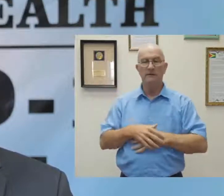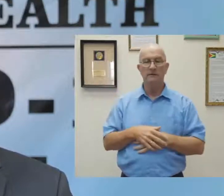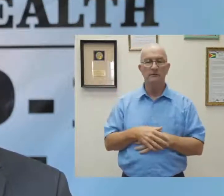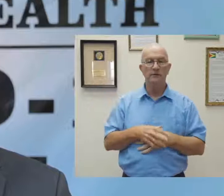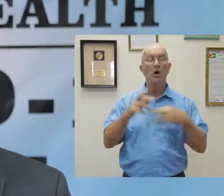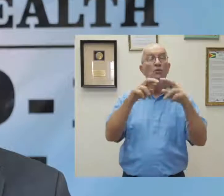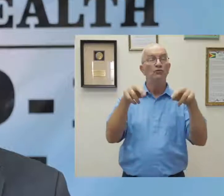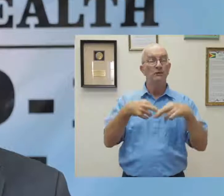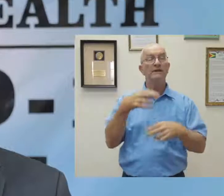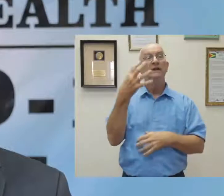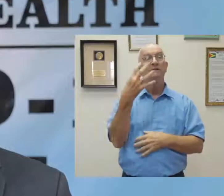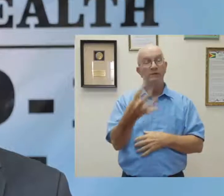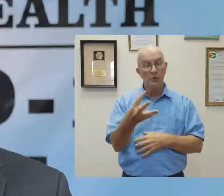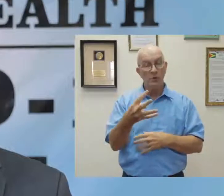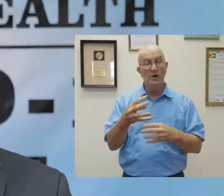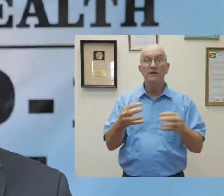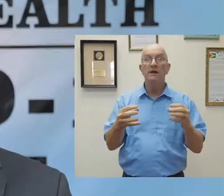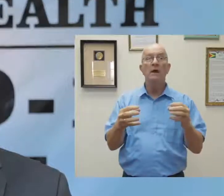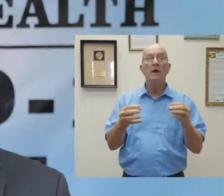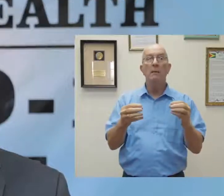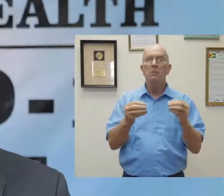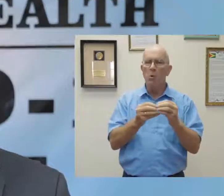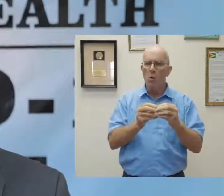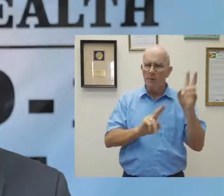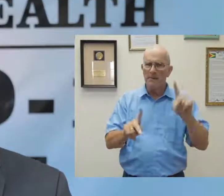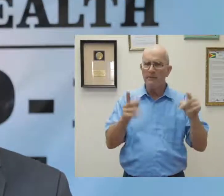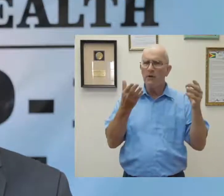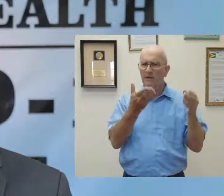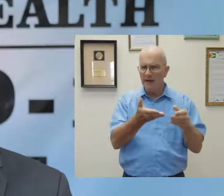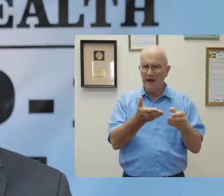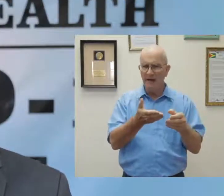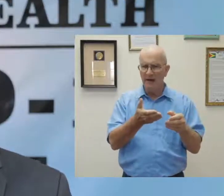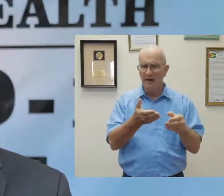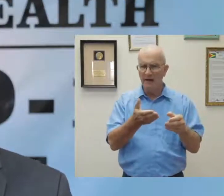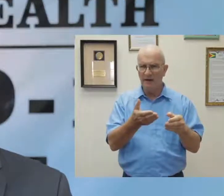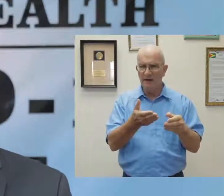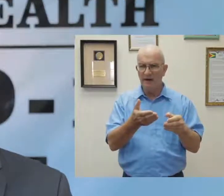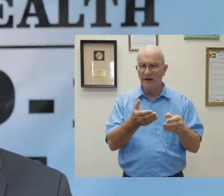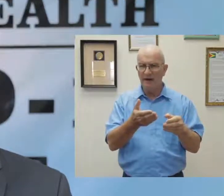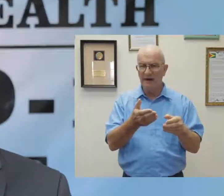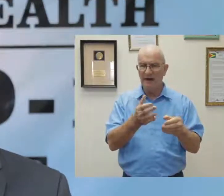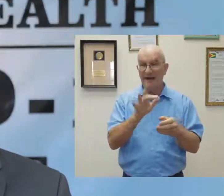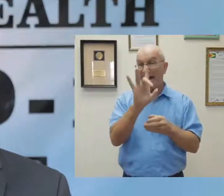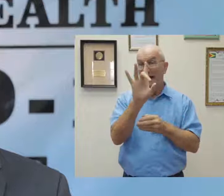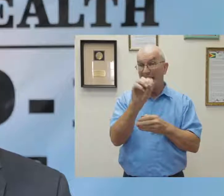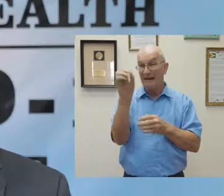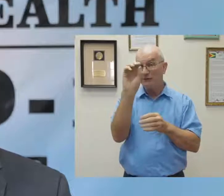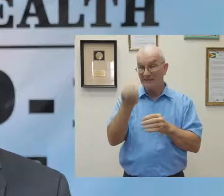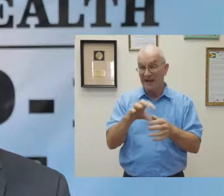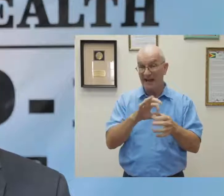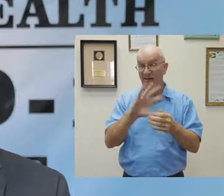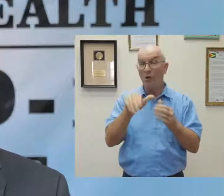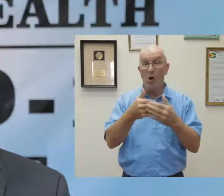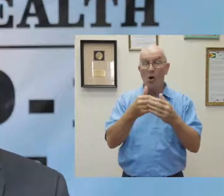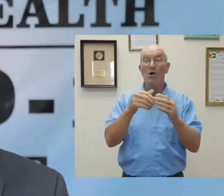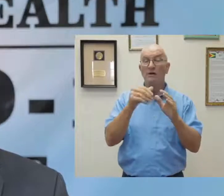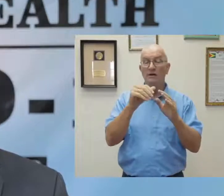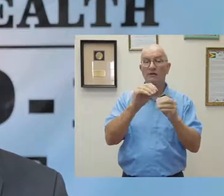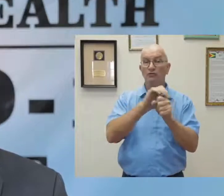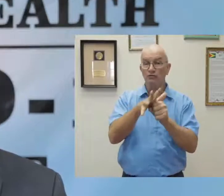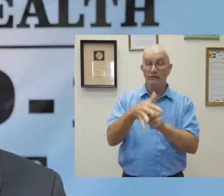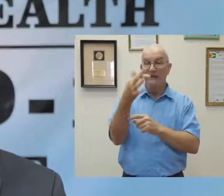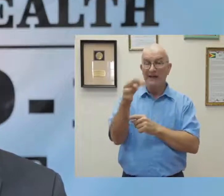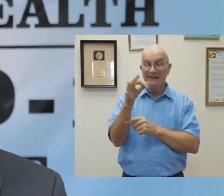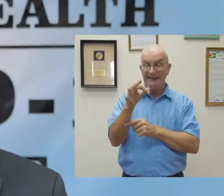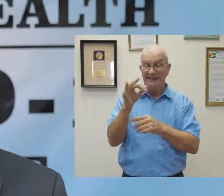is the most densely populated region, and as such, 80% of the registered cases have been found in Region